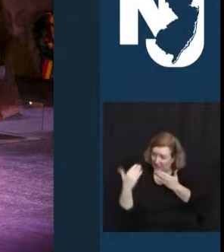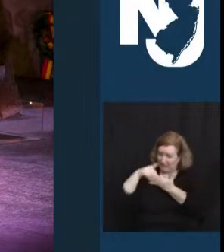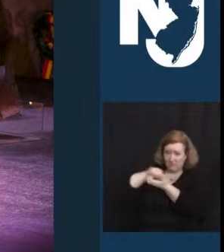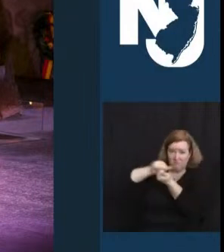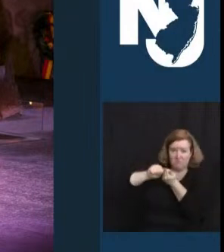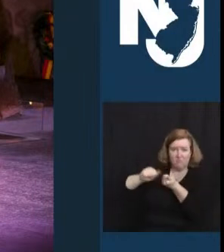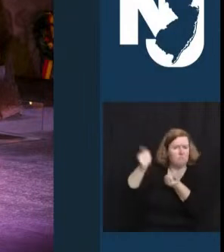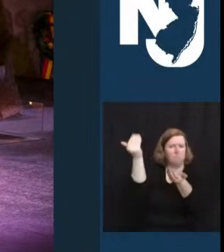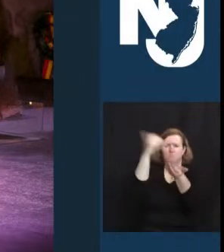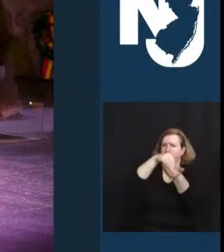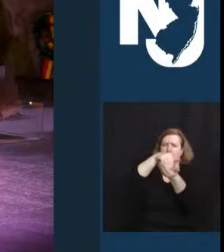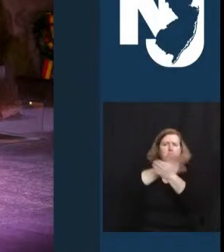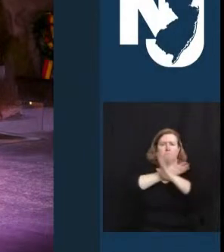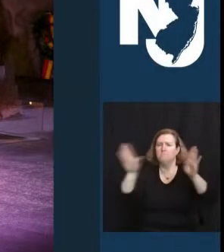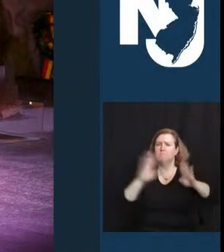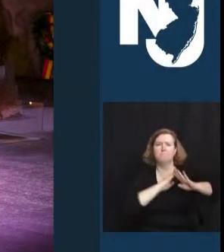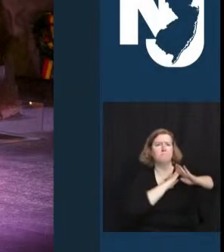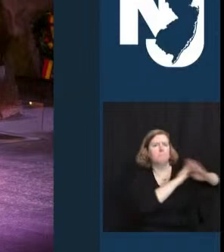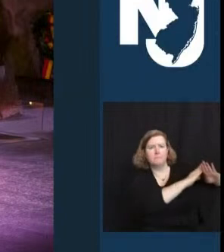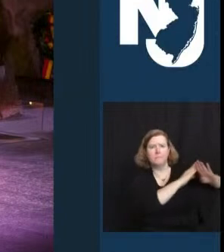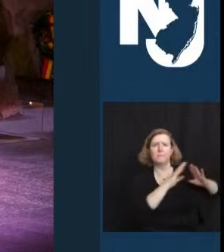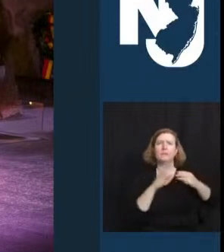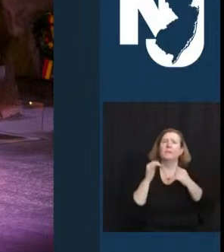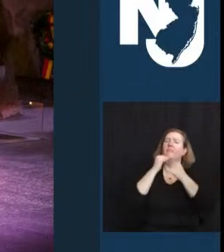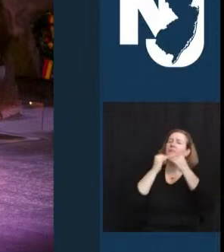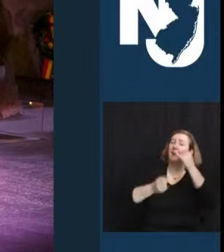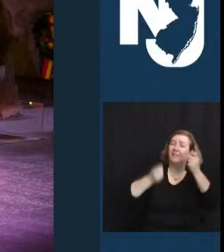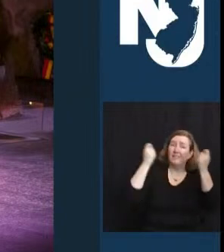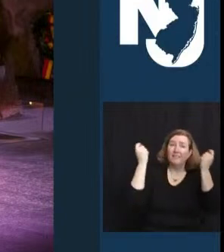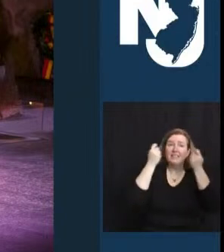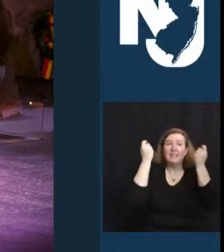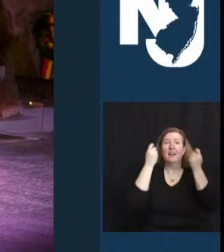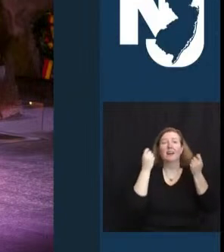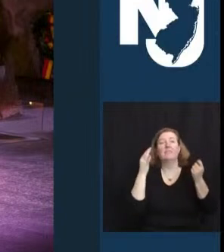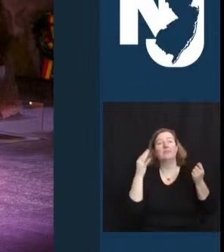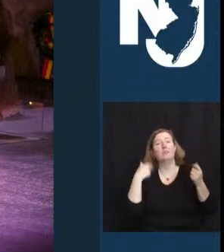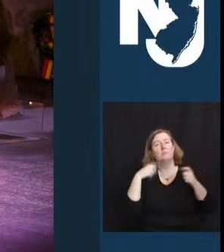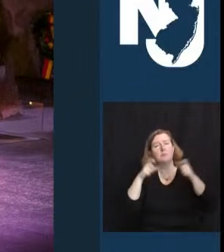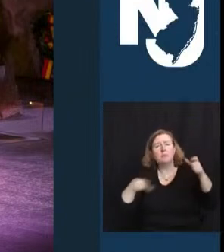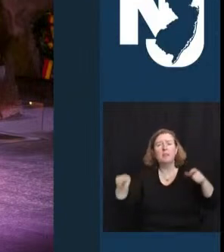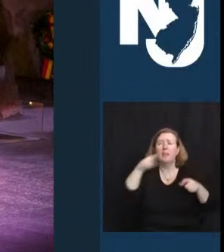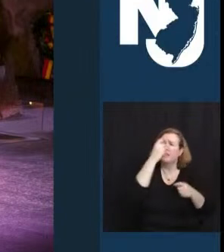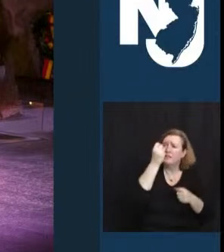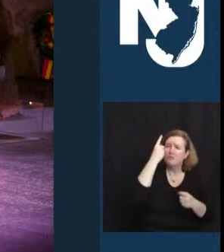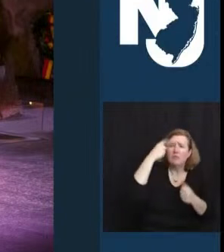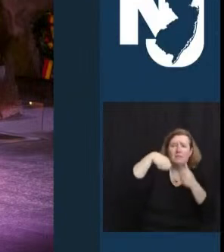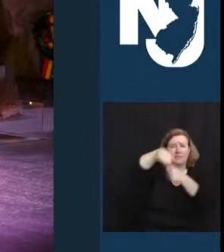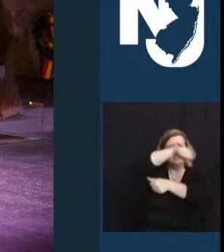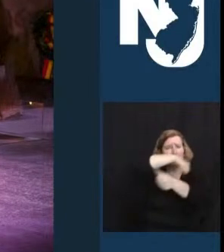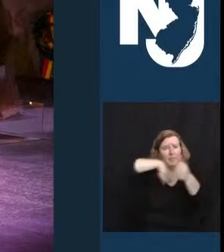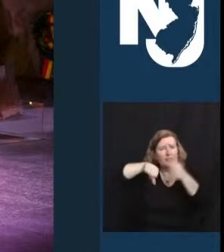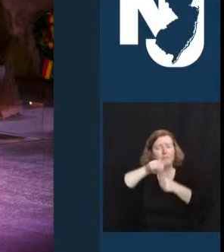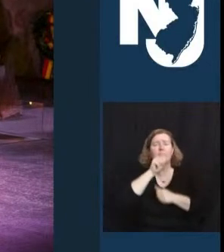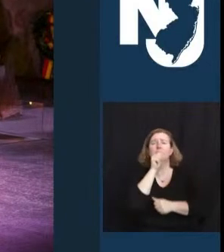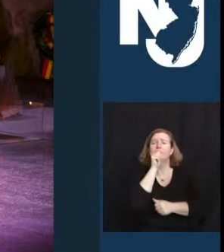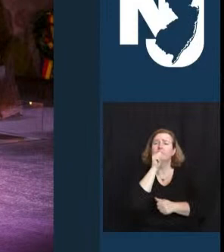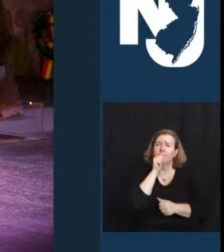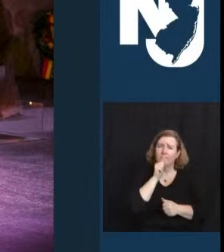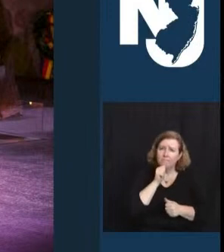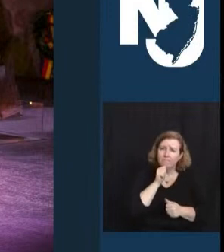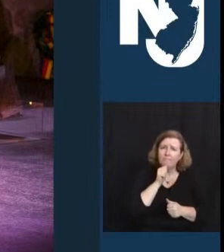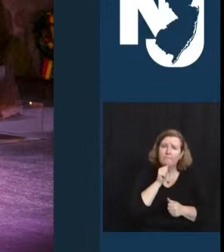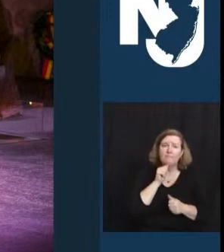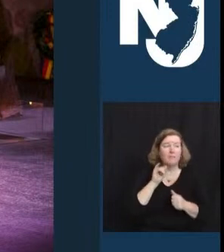ultimate victory of understanding, tolerance, and our common humanity. That's a picture actually of Tammy and me at Yad